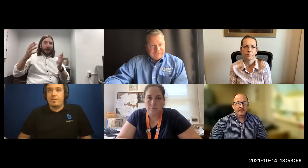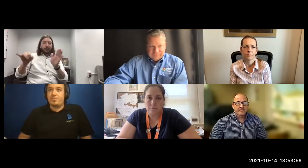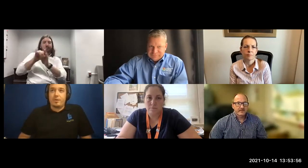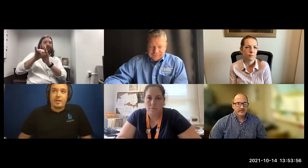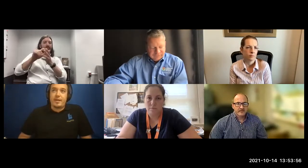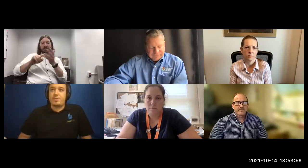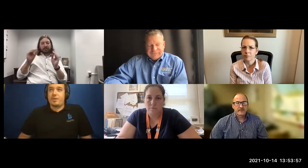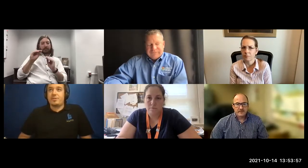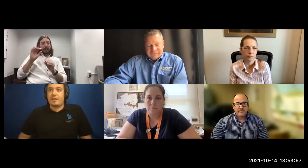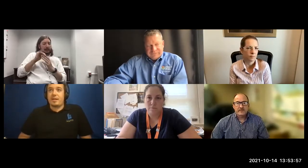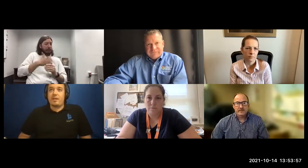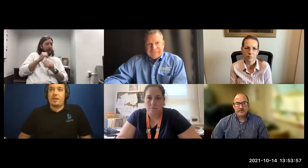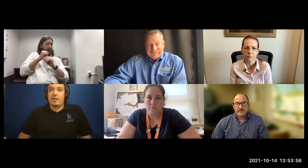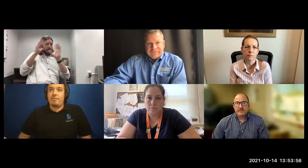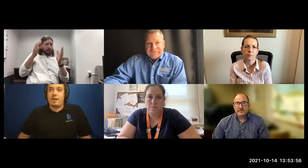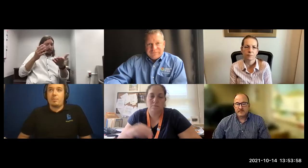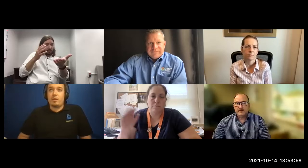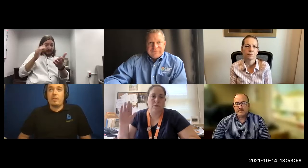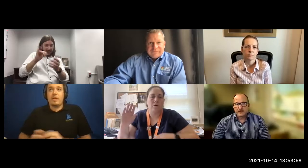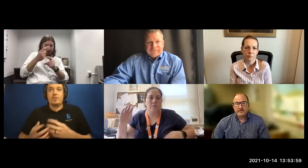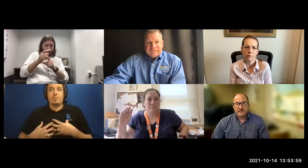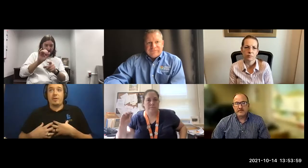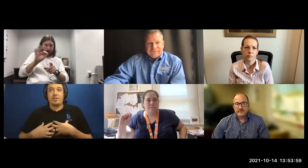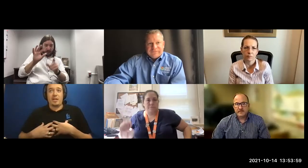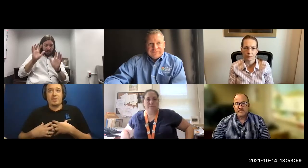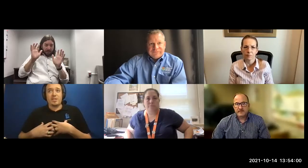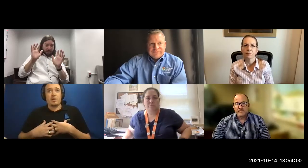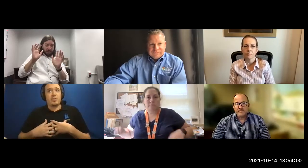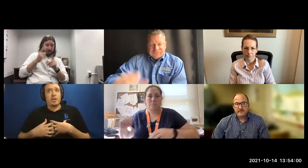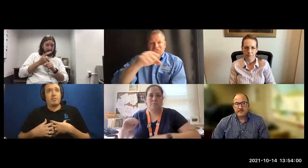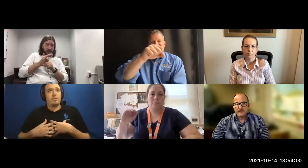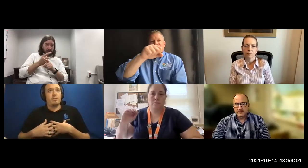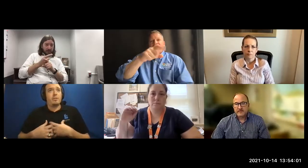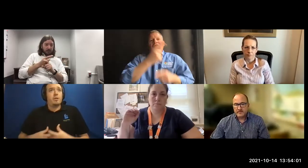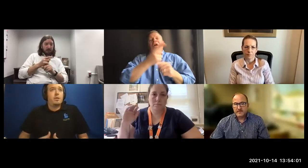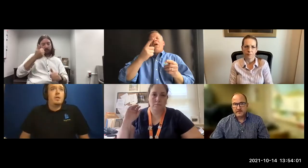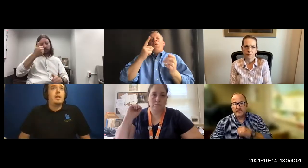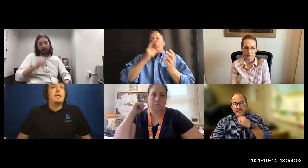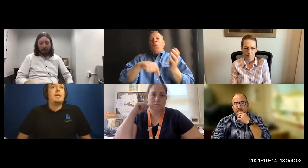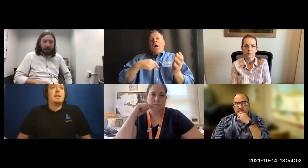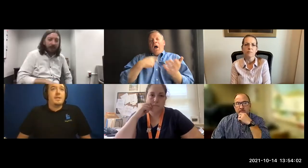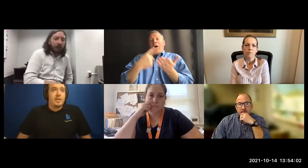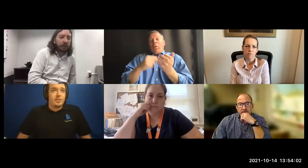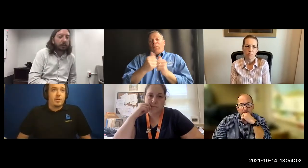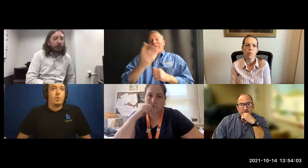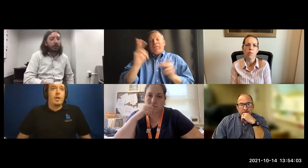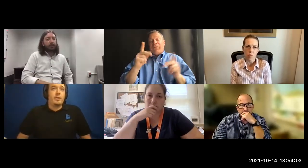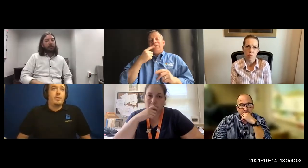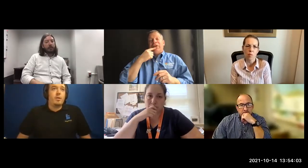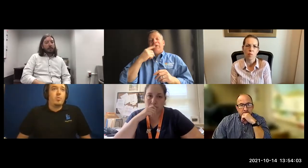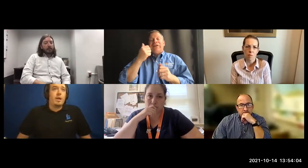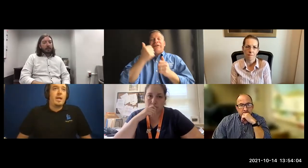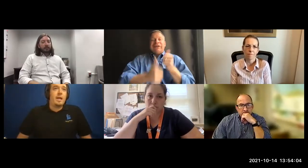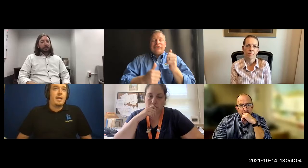security numbers, birth dates, or things like that, nothing identifiable. And that's just my understanding. Is that correct, Jeff? Yes, that is correct,